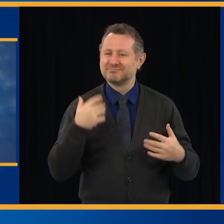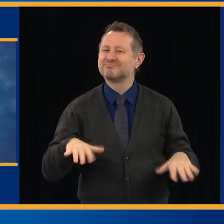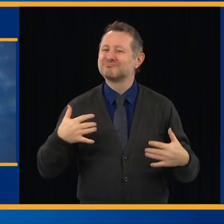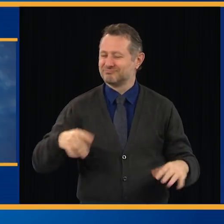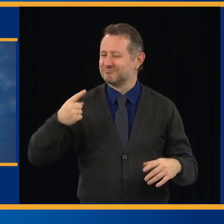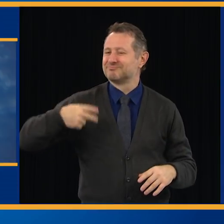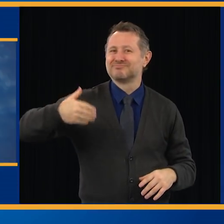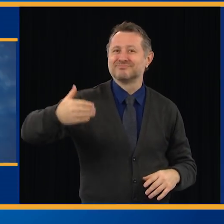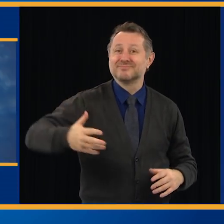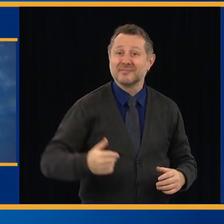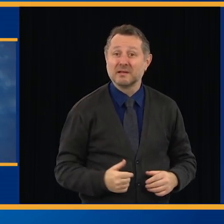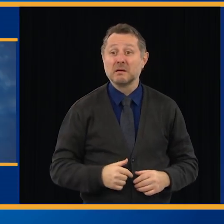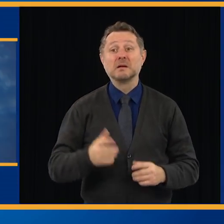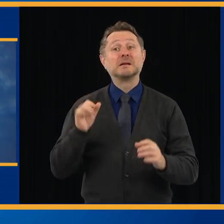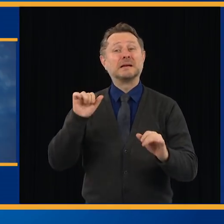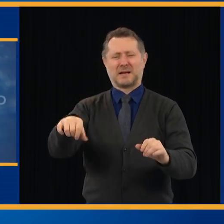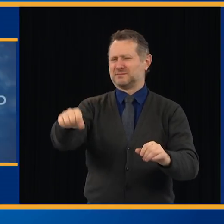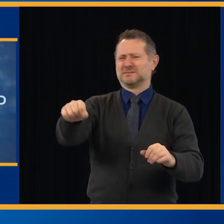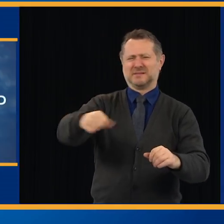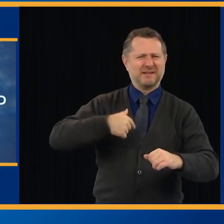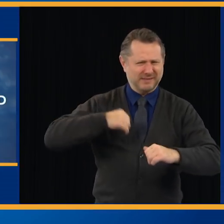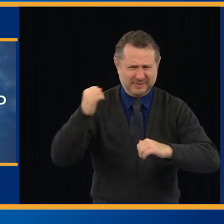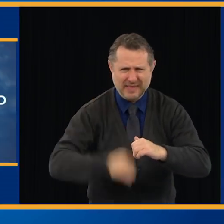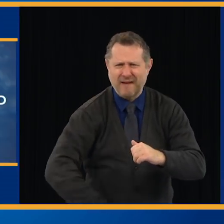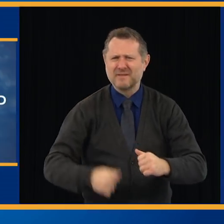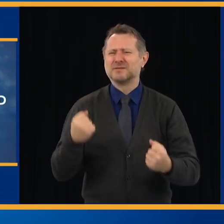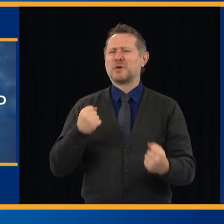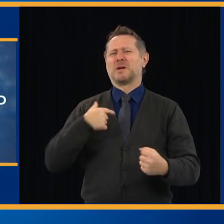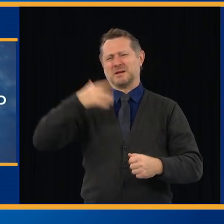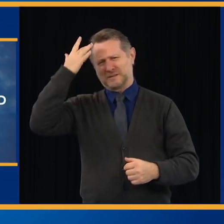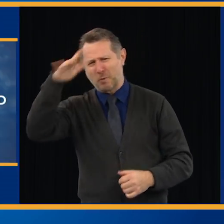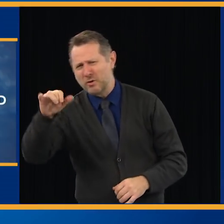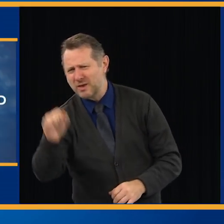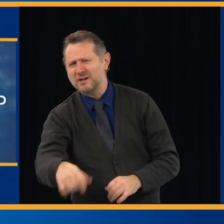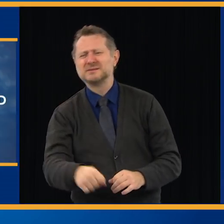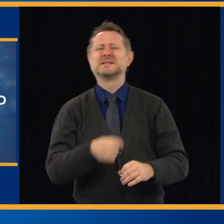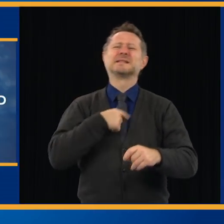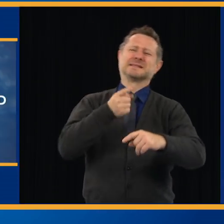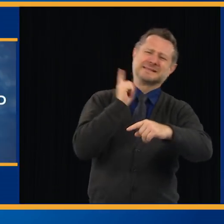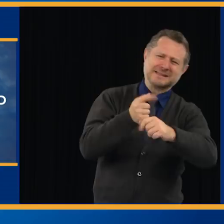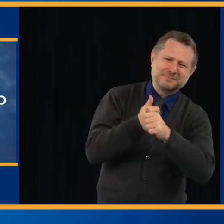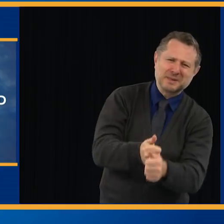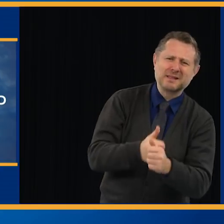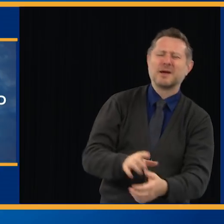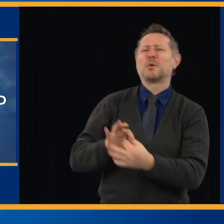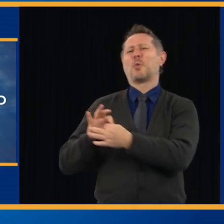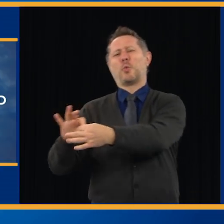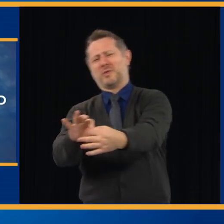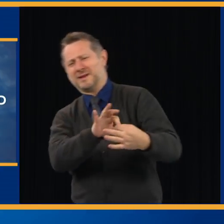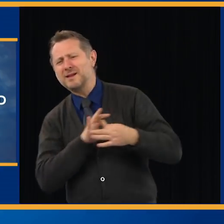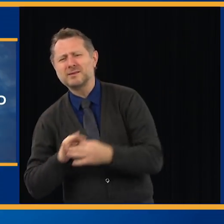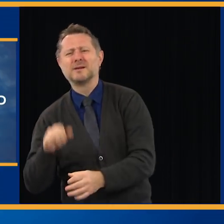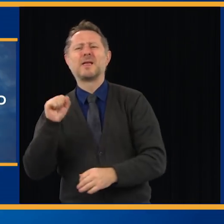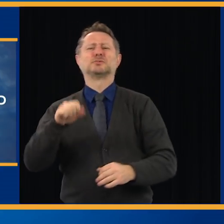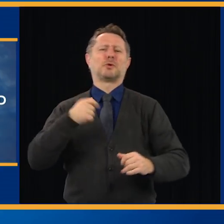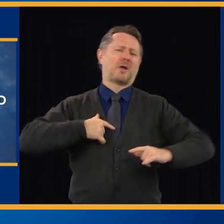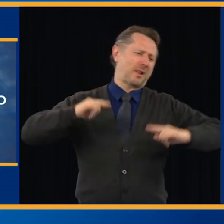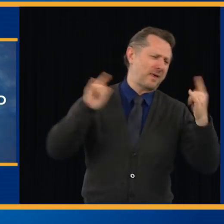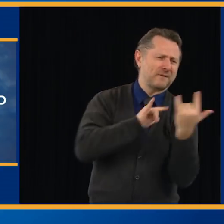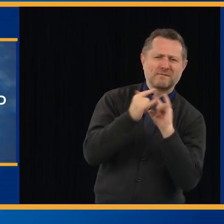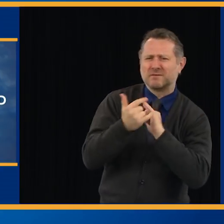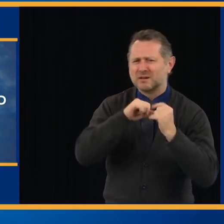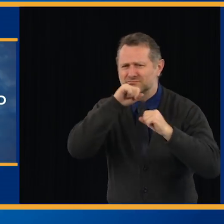Because yes, we are tough. Yes, we are smart. Yes, we're disciplined. Yes, we're united. Yes, we're loving.